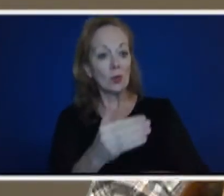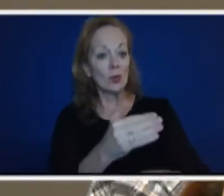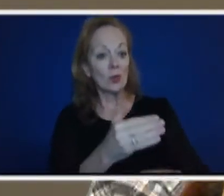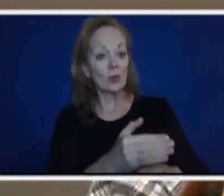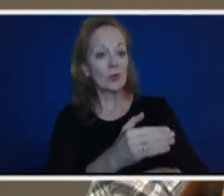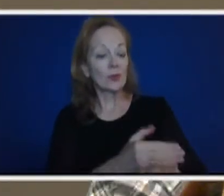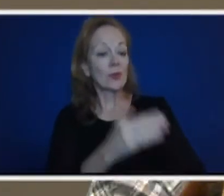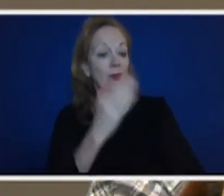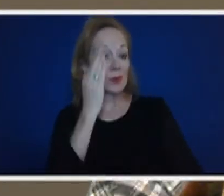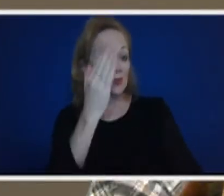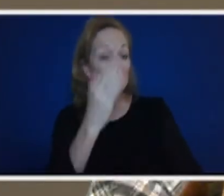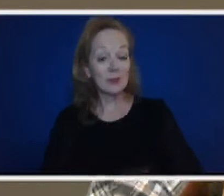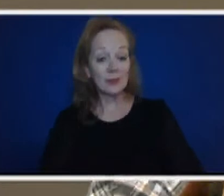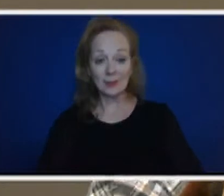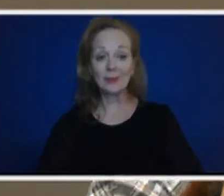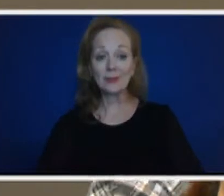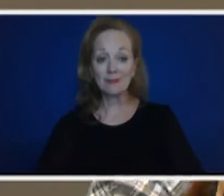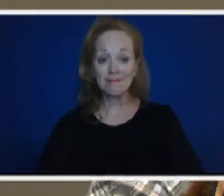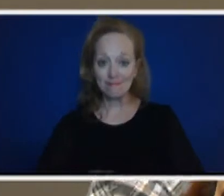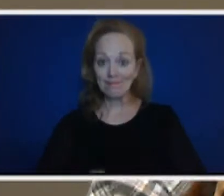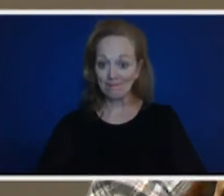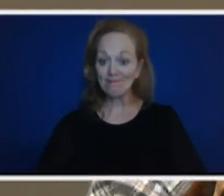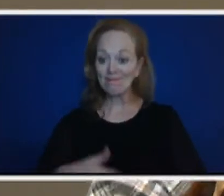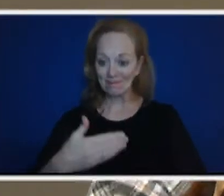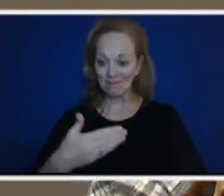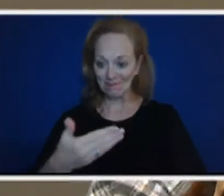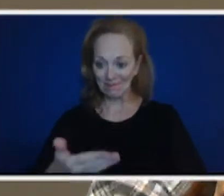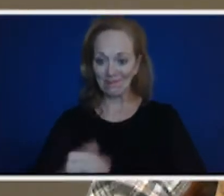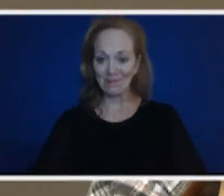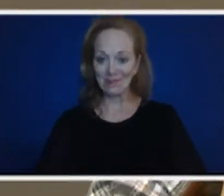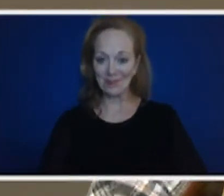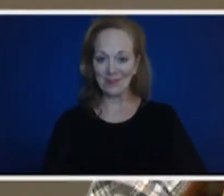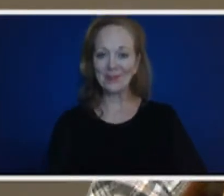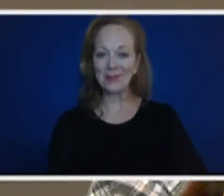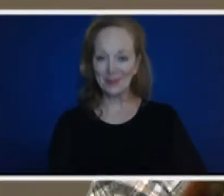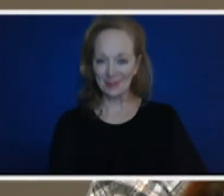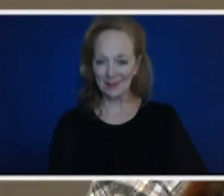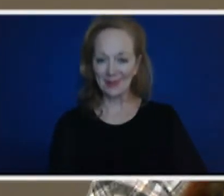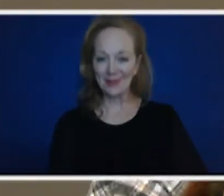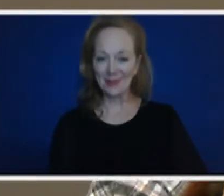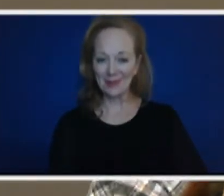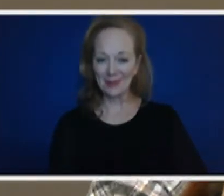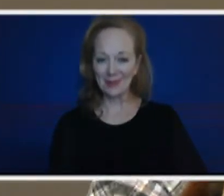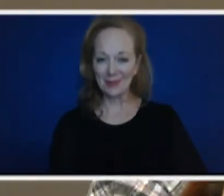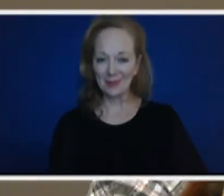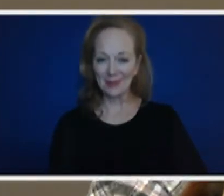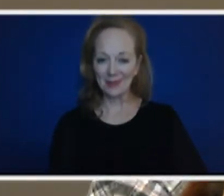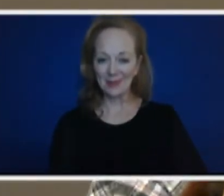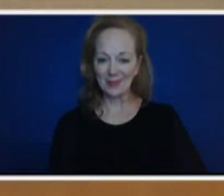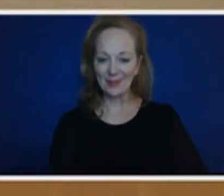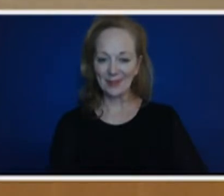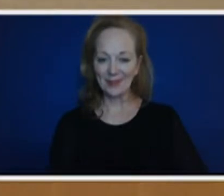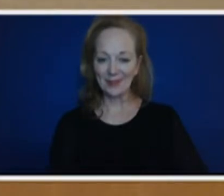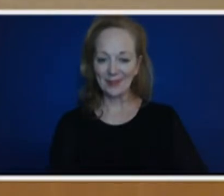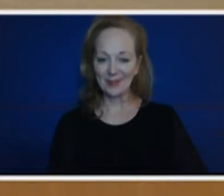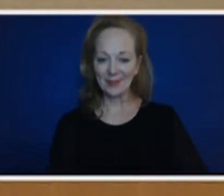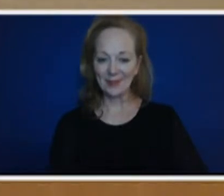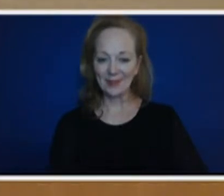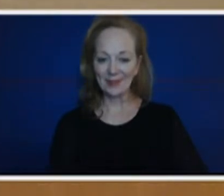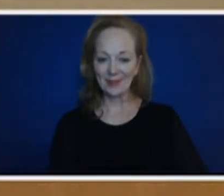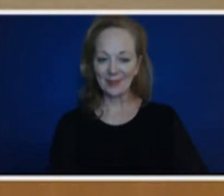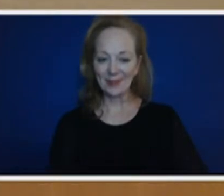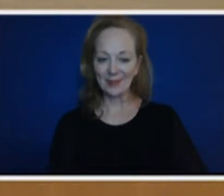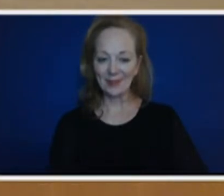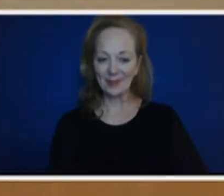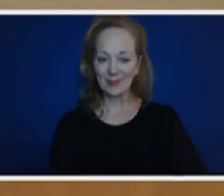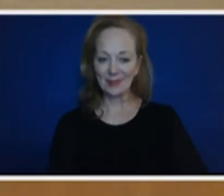you. I wasn't aware that we were leveraging Nextdoor for that. No, that's great. Yeah, it's actually generates